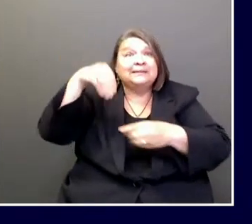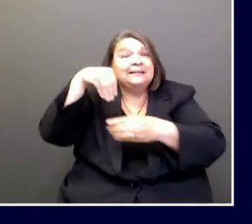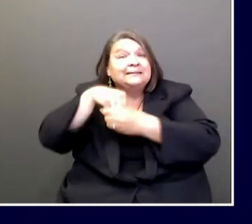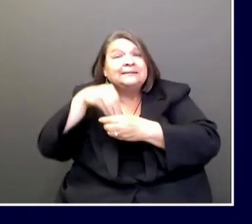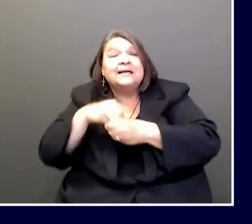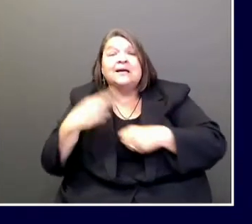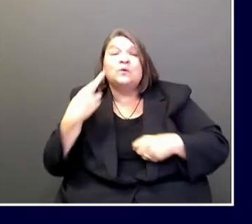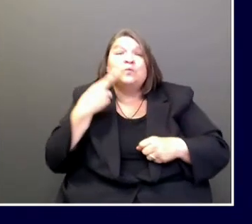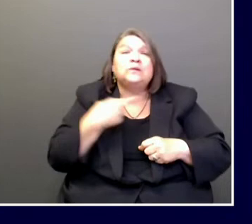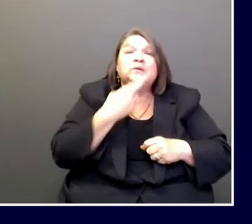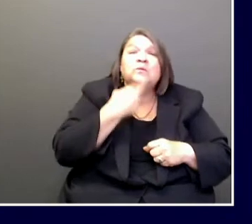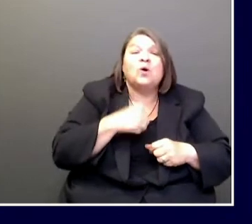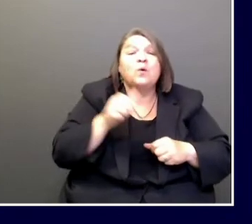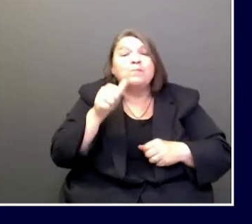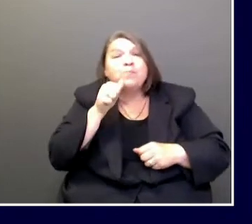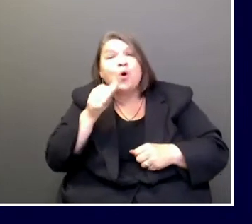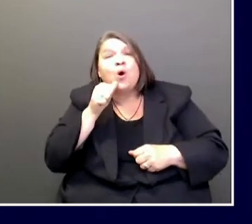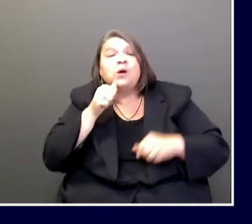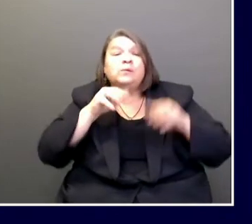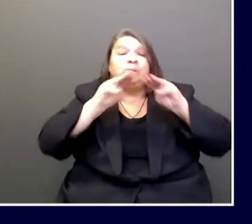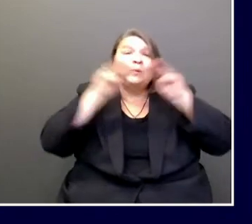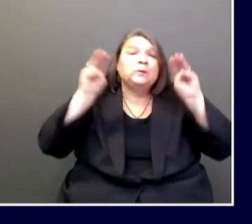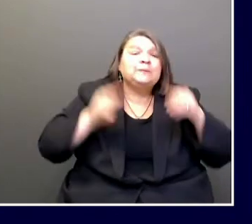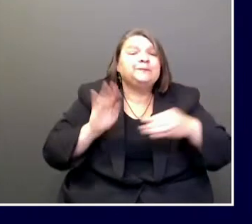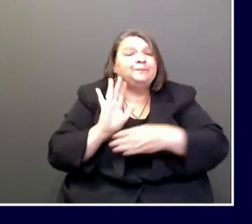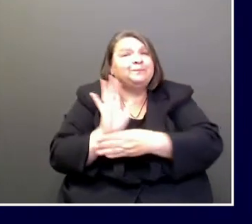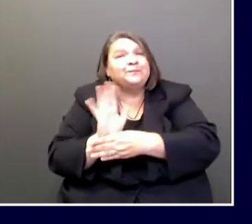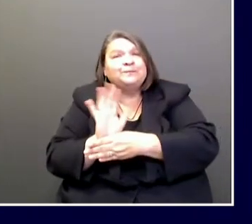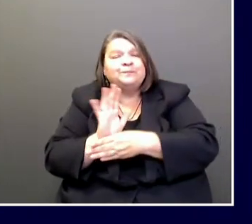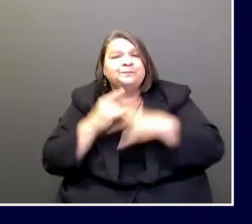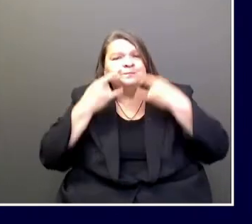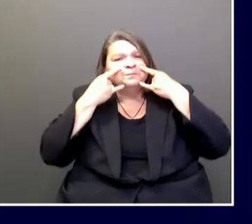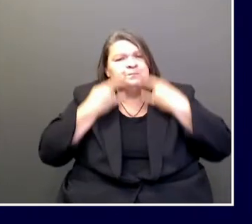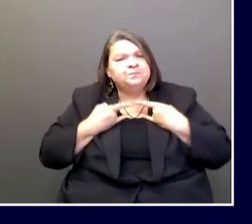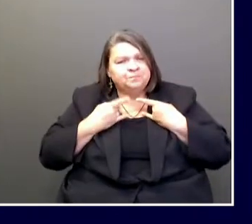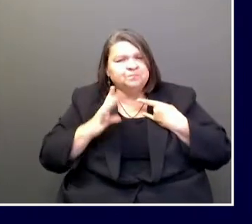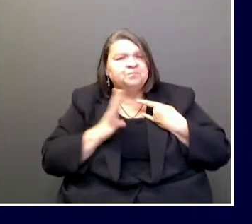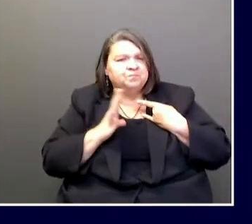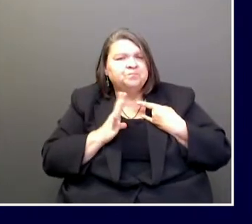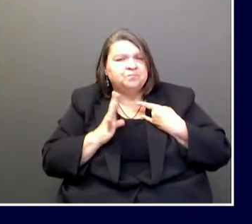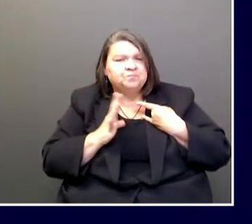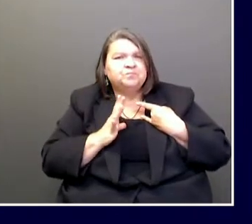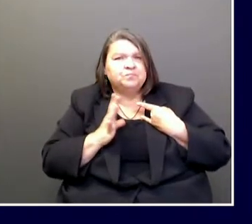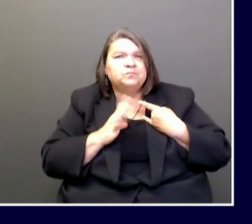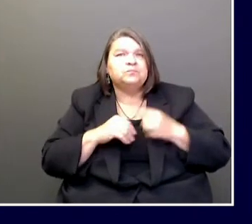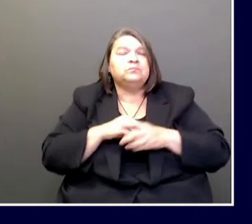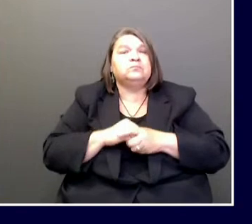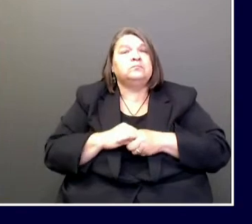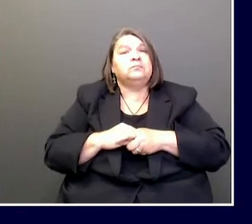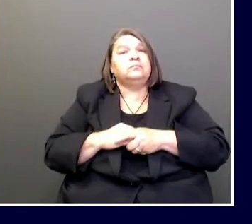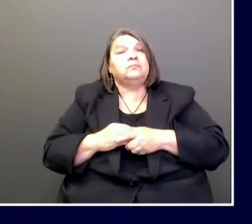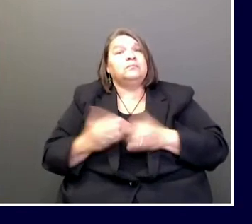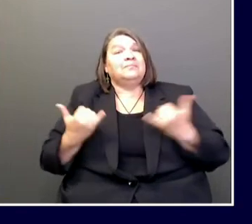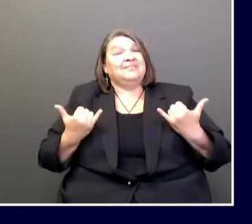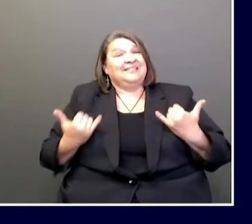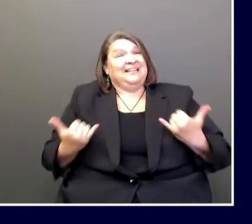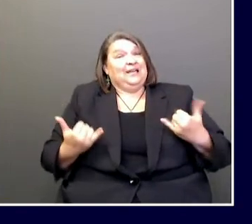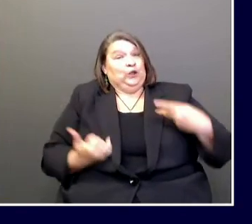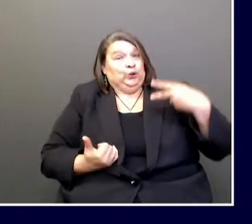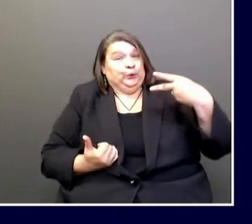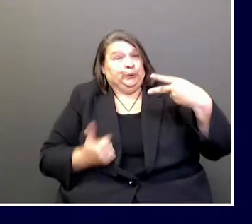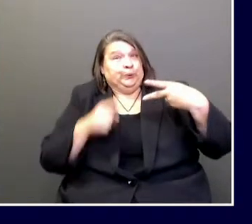in the future. But for right now, this recommendation applies to only 2 of Maine's counties, York